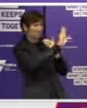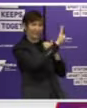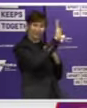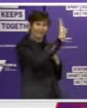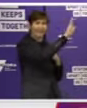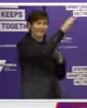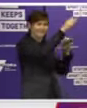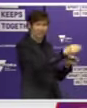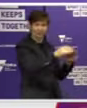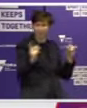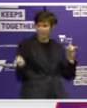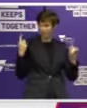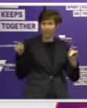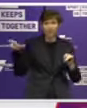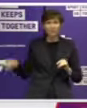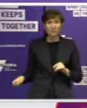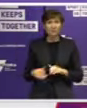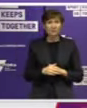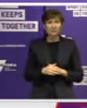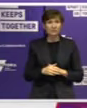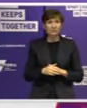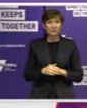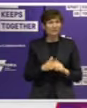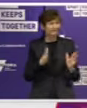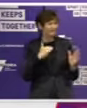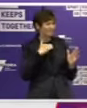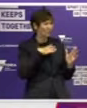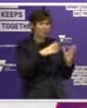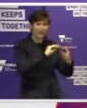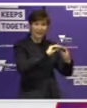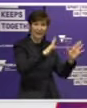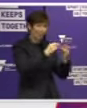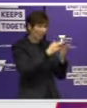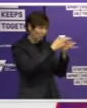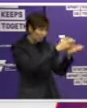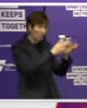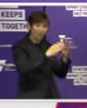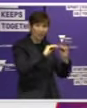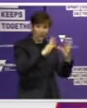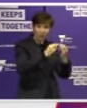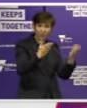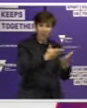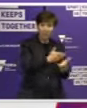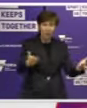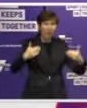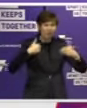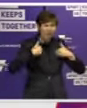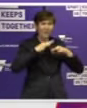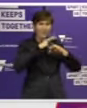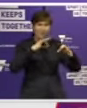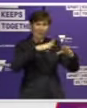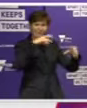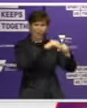conclusions from that. And let me be very clear with you and everyone, I have no involvement